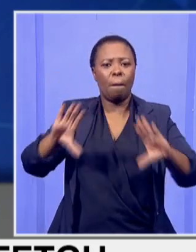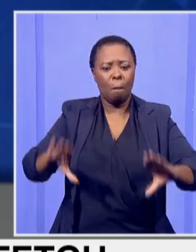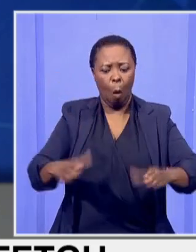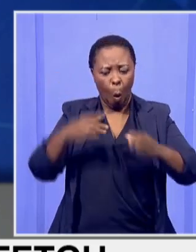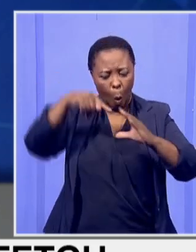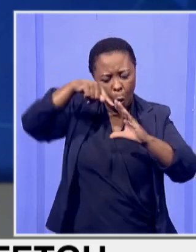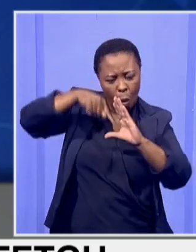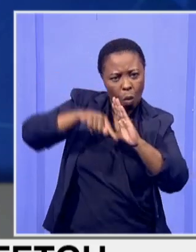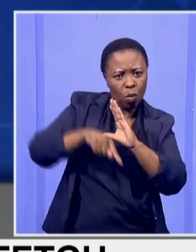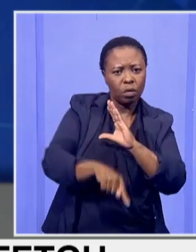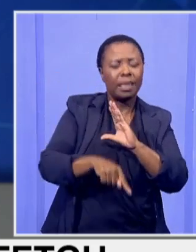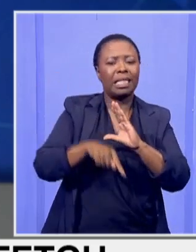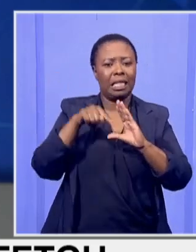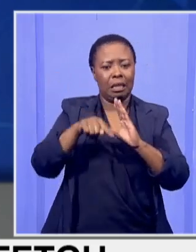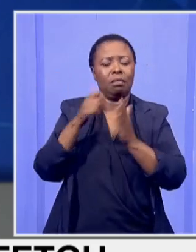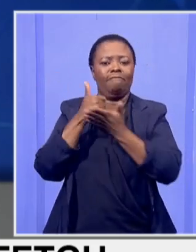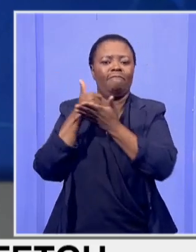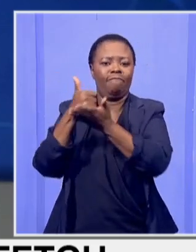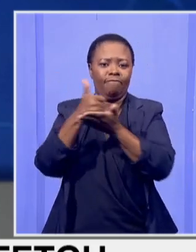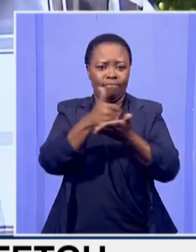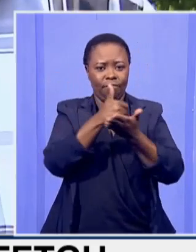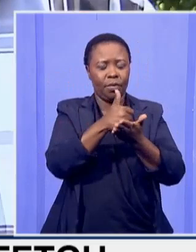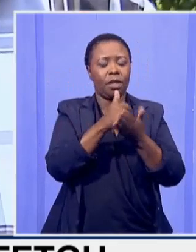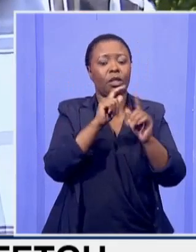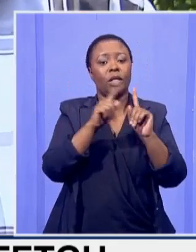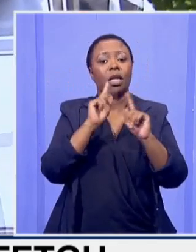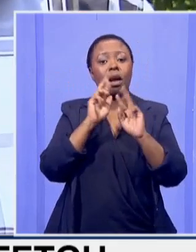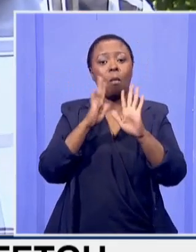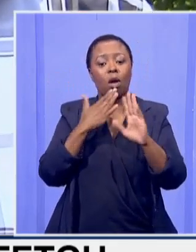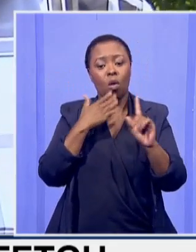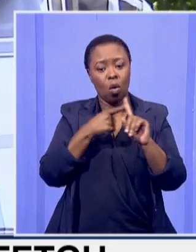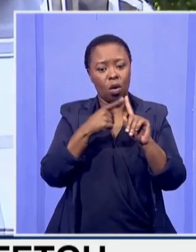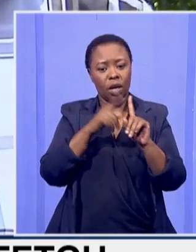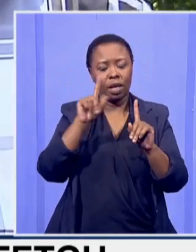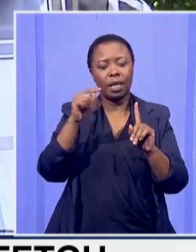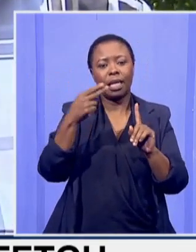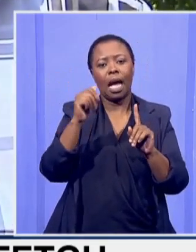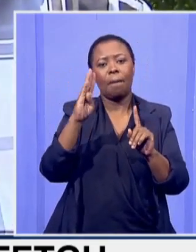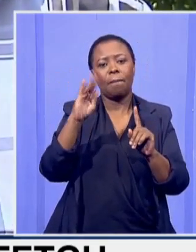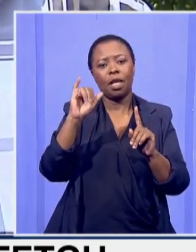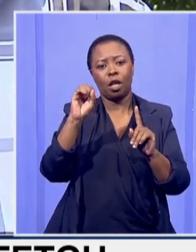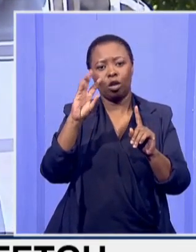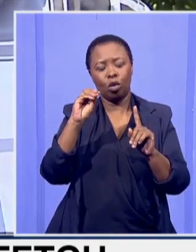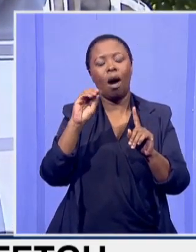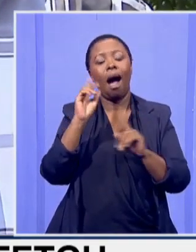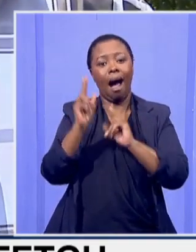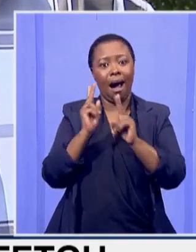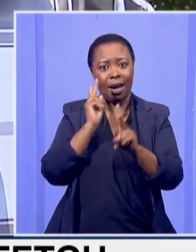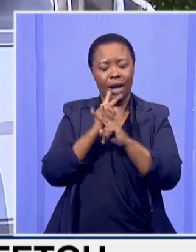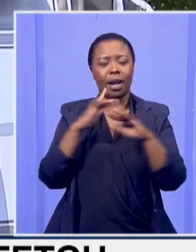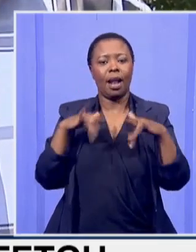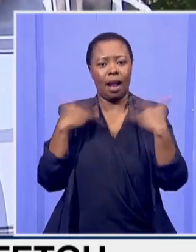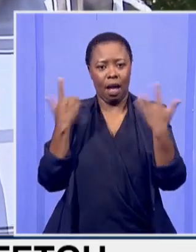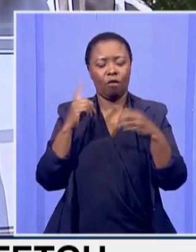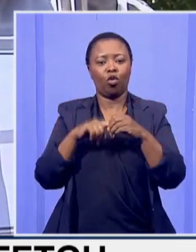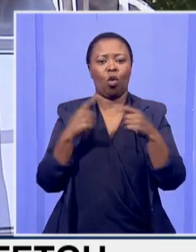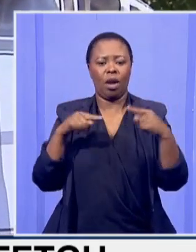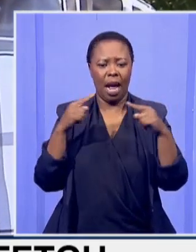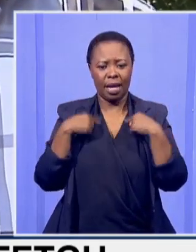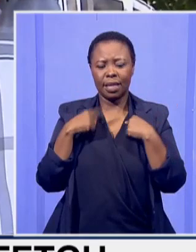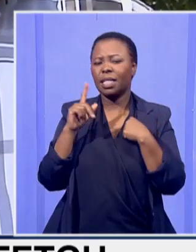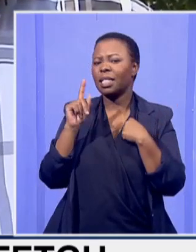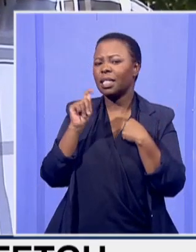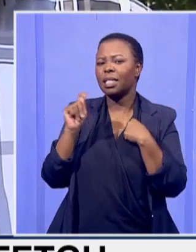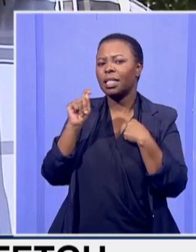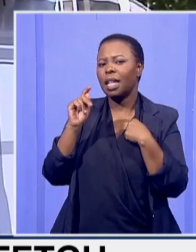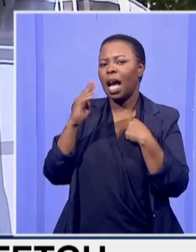residents. SABC News reporter Thabiso Radebe is joining us once again live for the latest on that. Thabiso, the